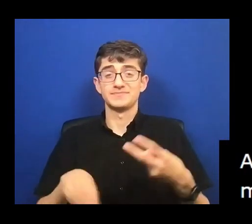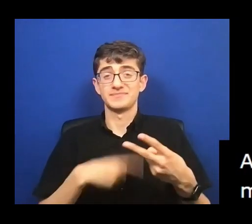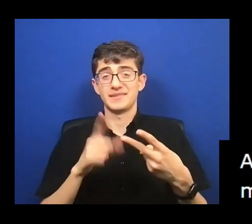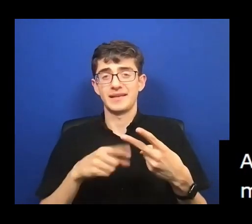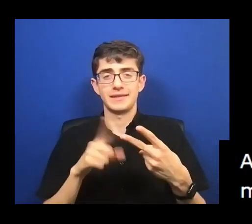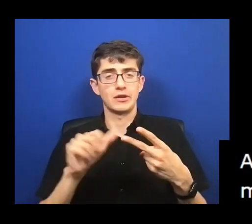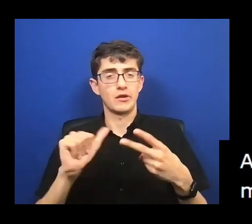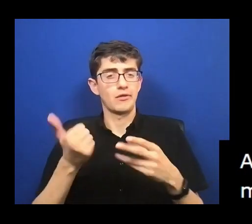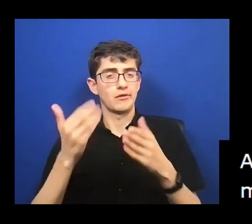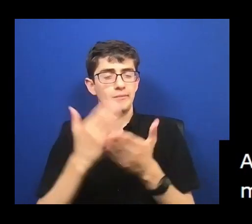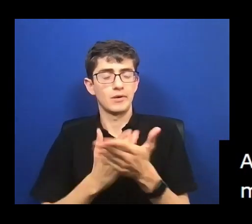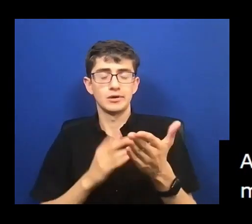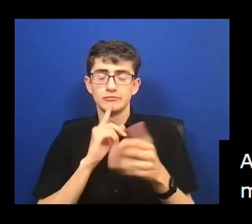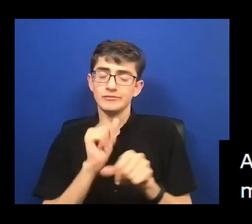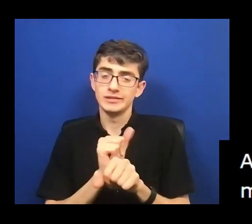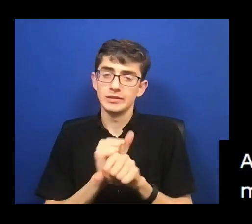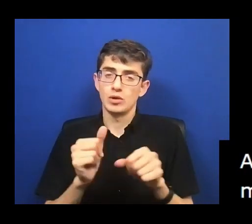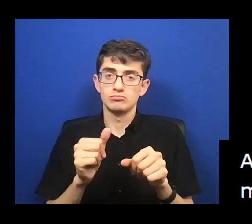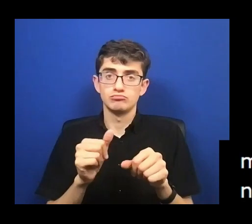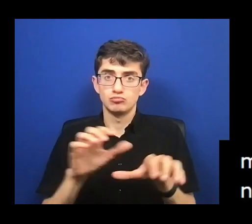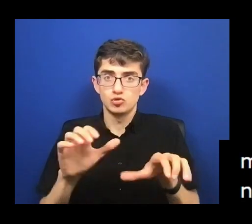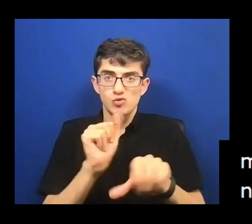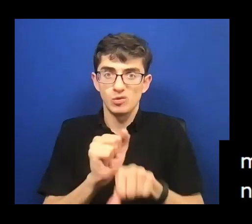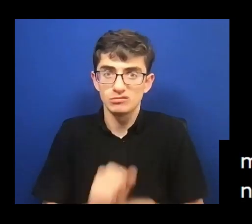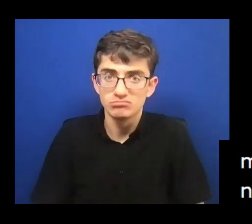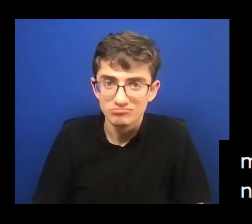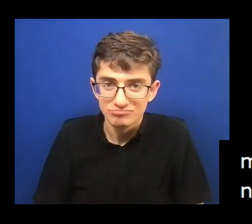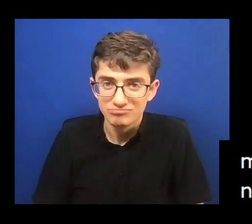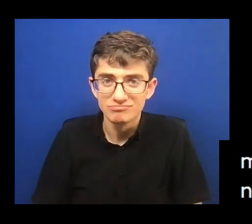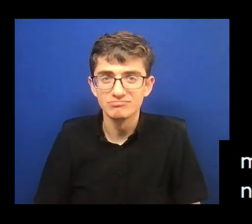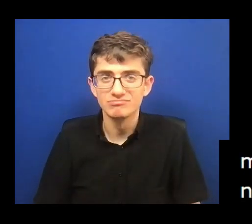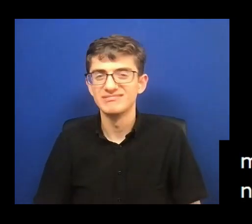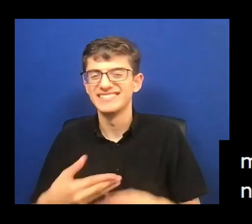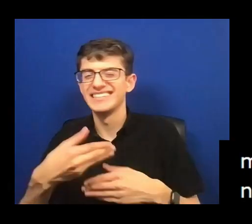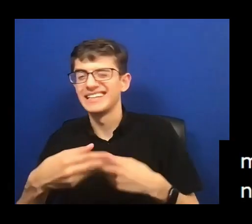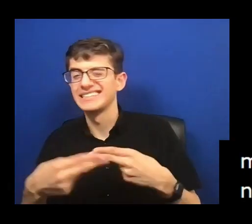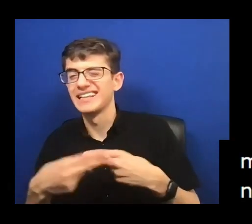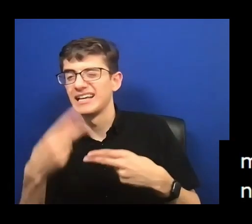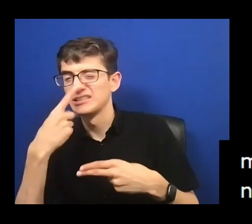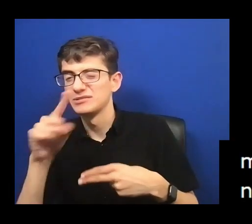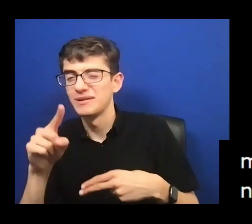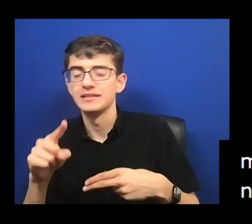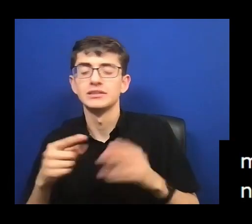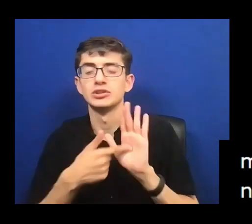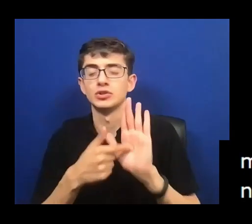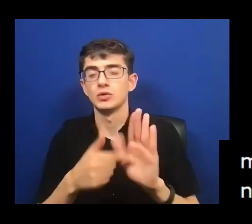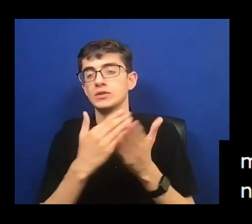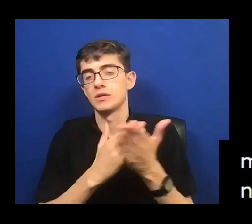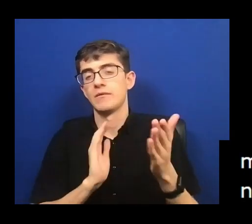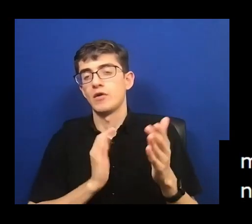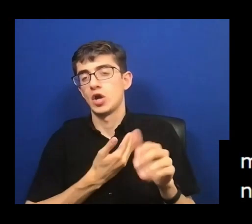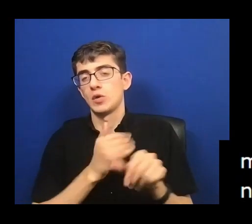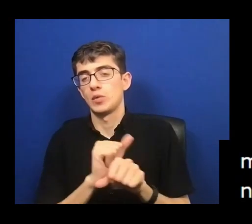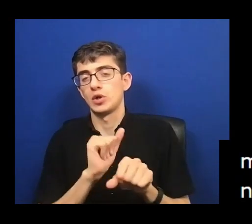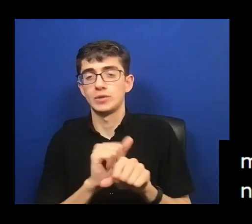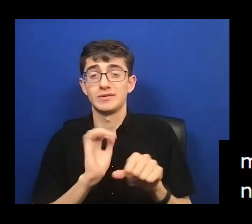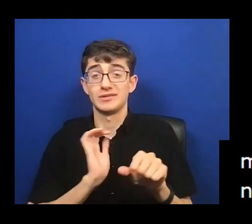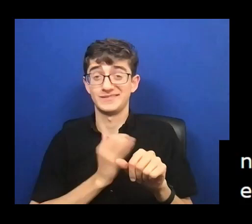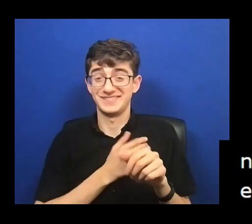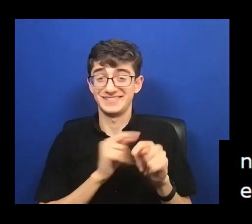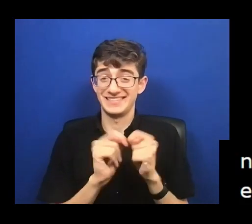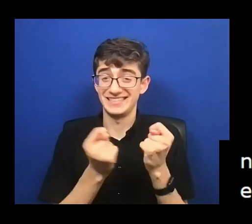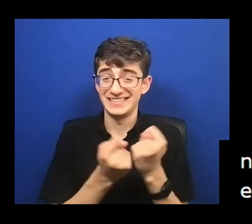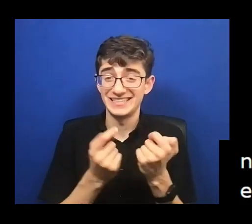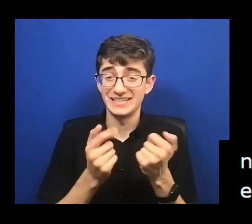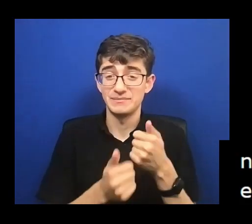in the work. Our team makes it if you can go to the next slide, kind of highlight some of this work, but our team makes it a priority to